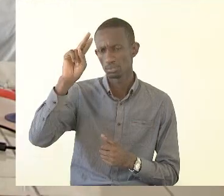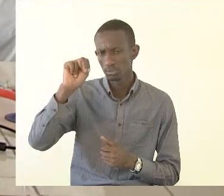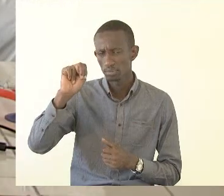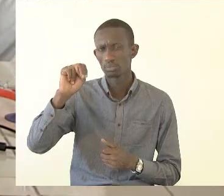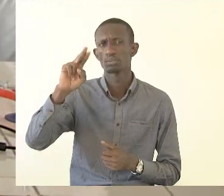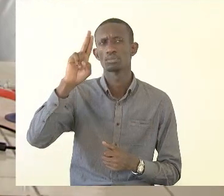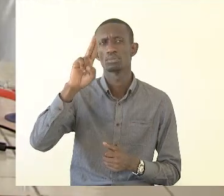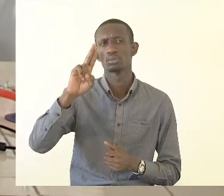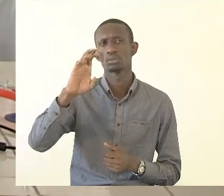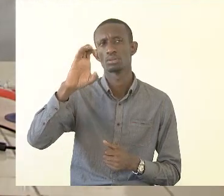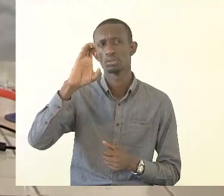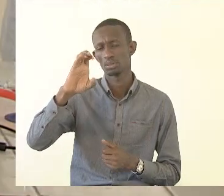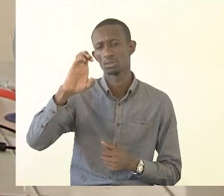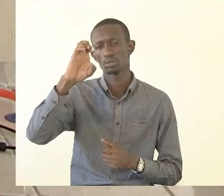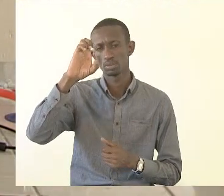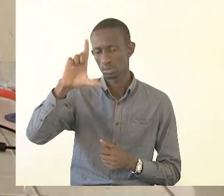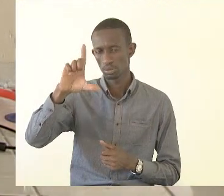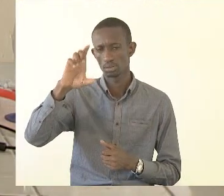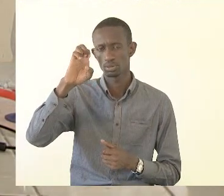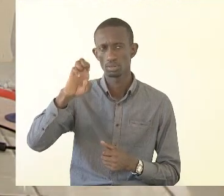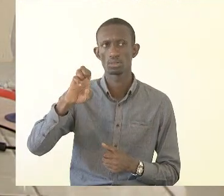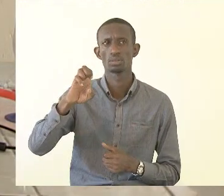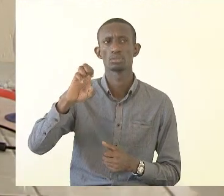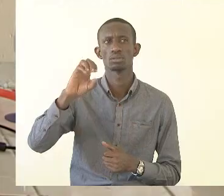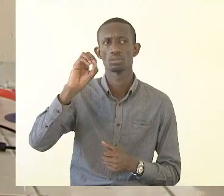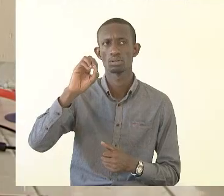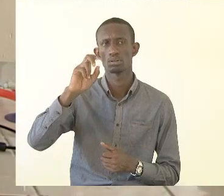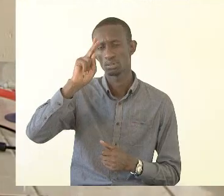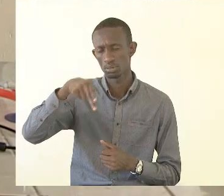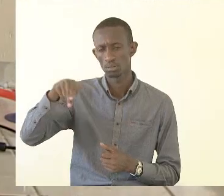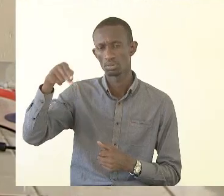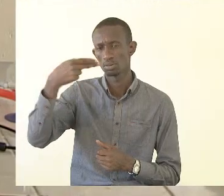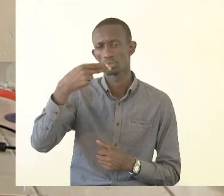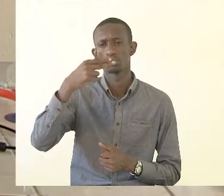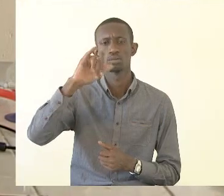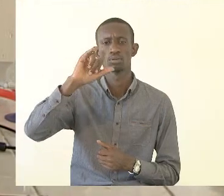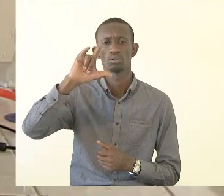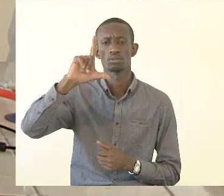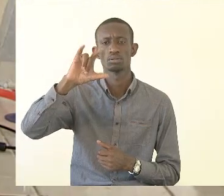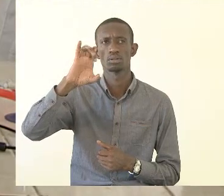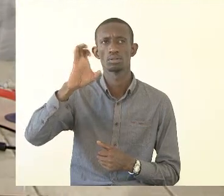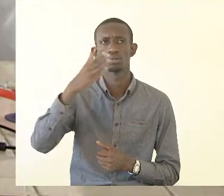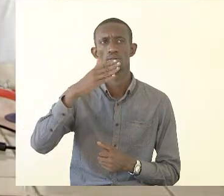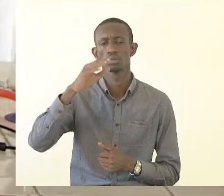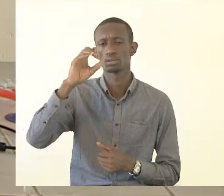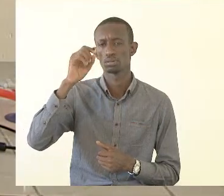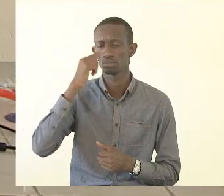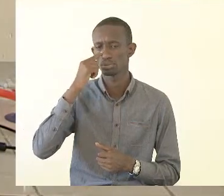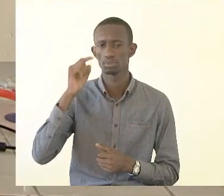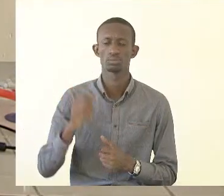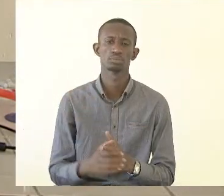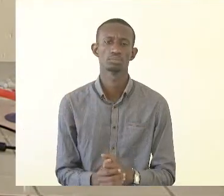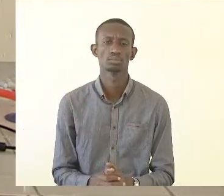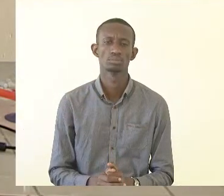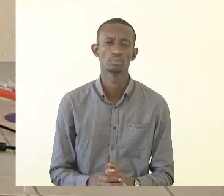substitution. substitution. That is the name of